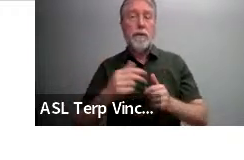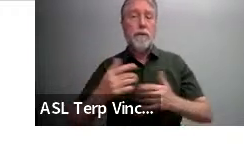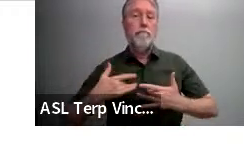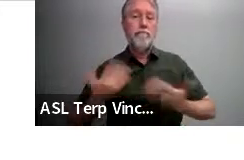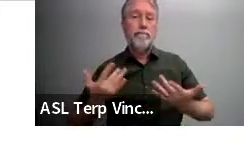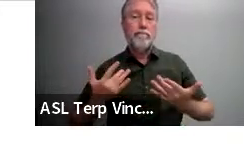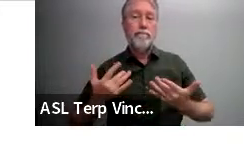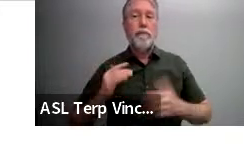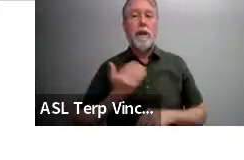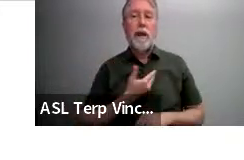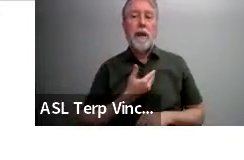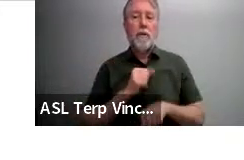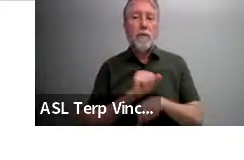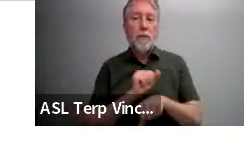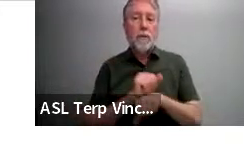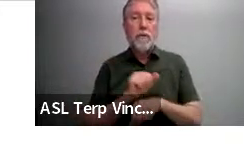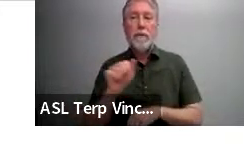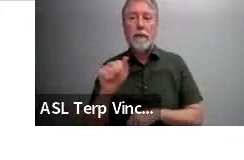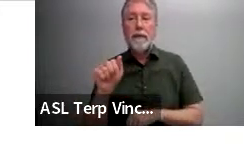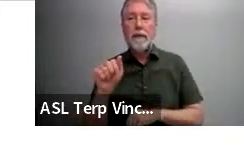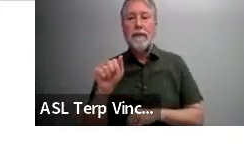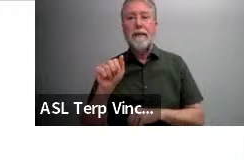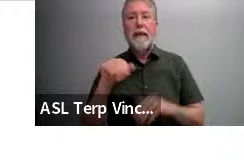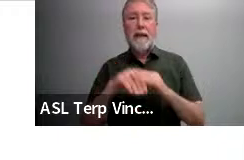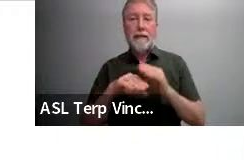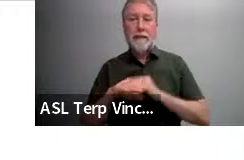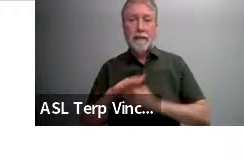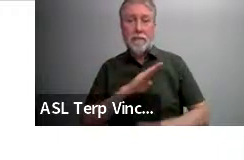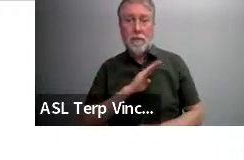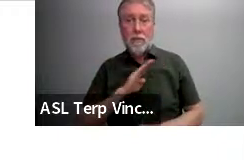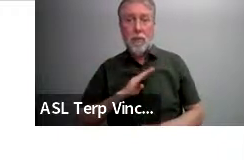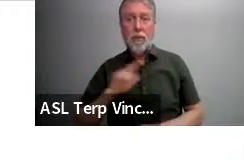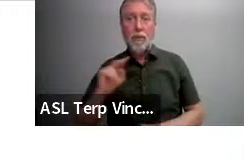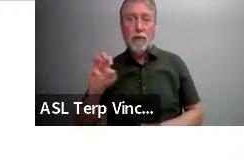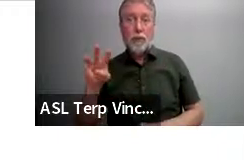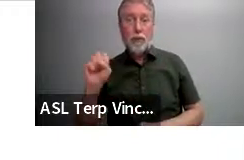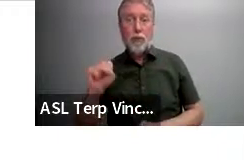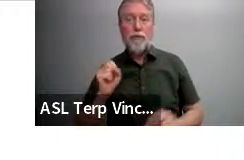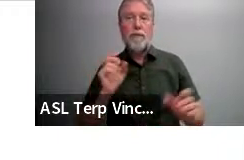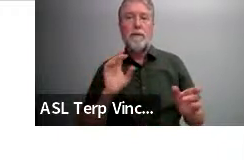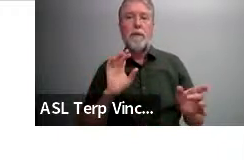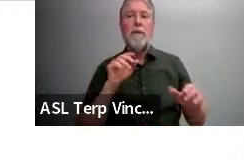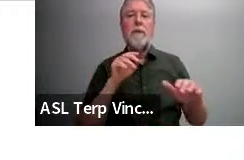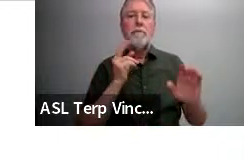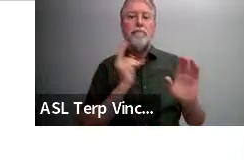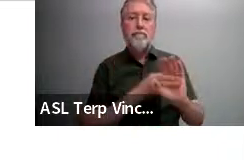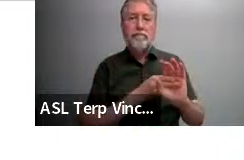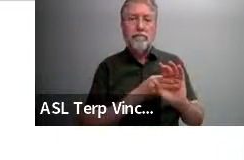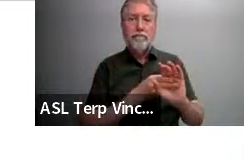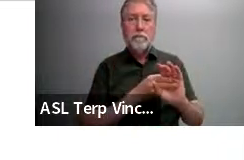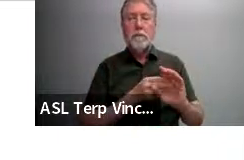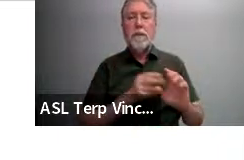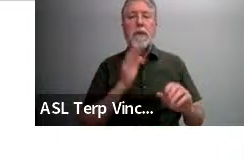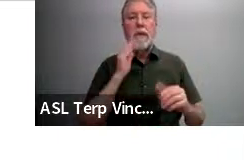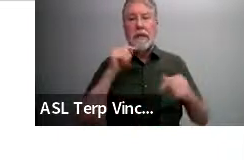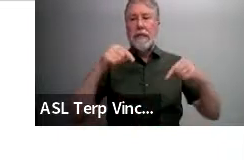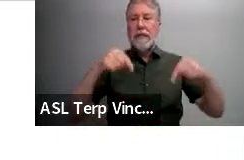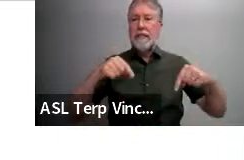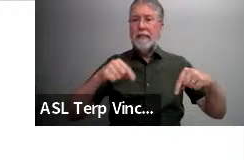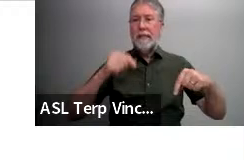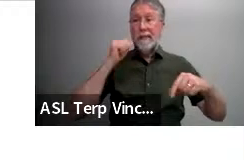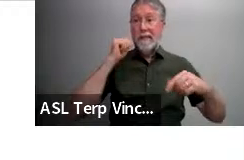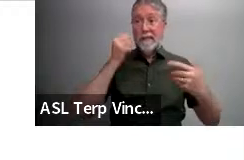work by signing up for our Access Board news. We will have new updates by close of business